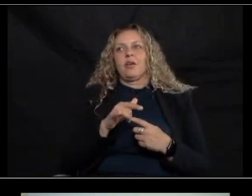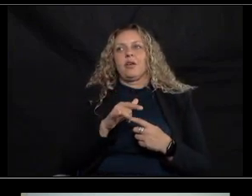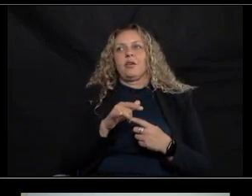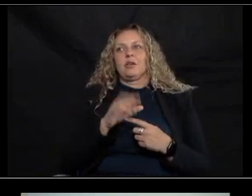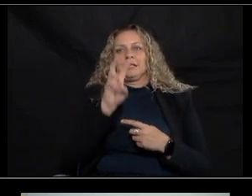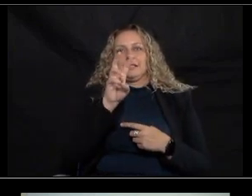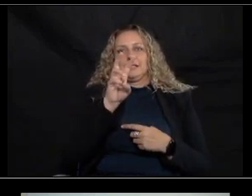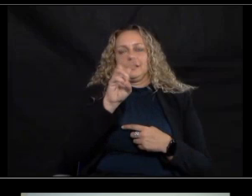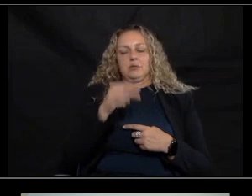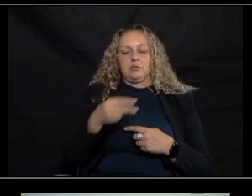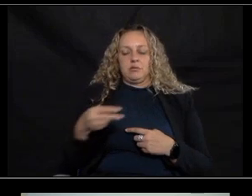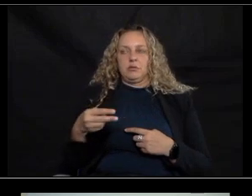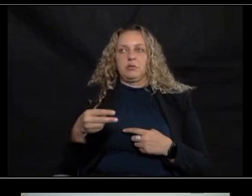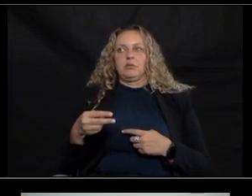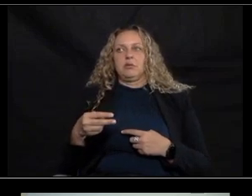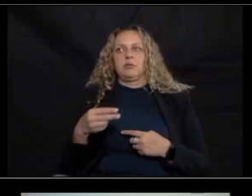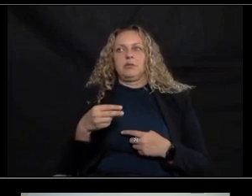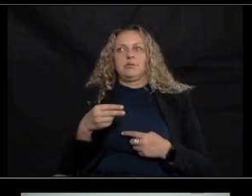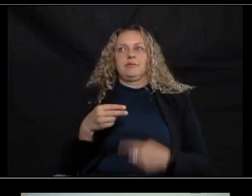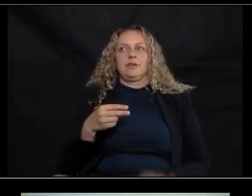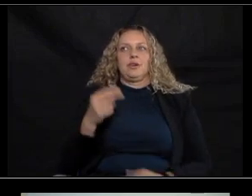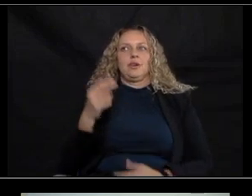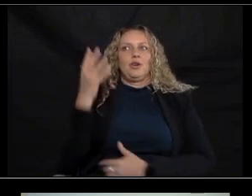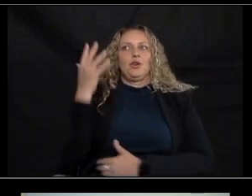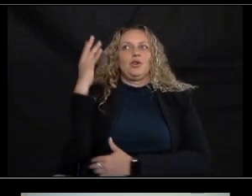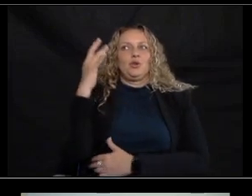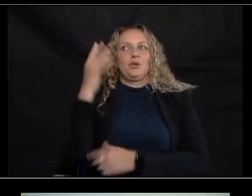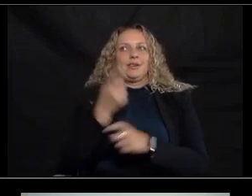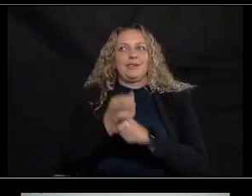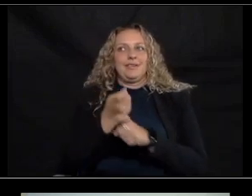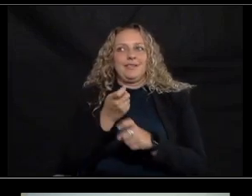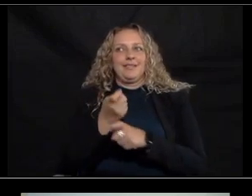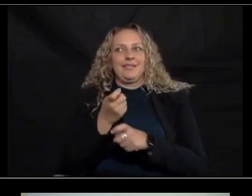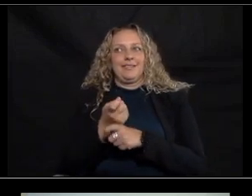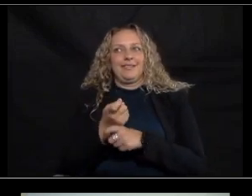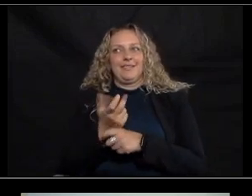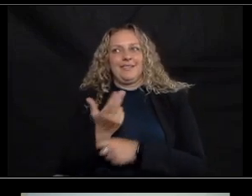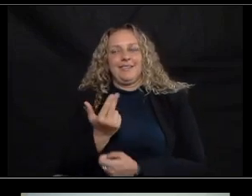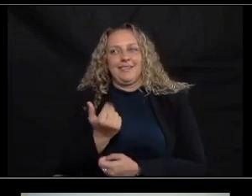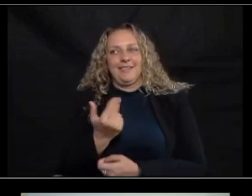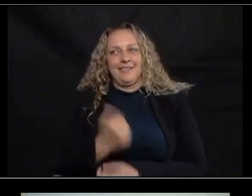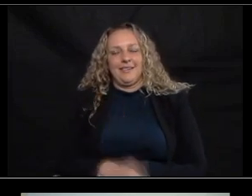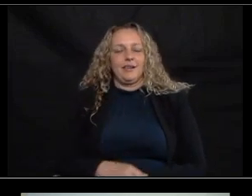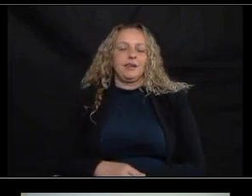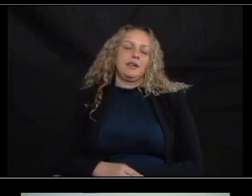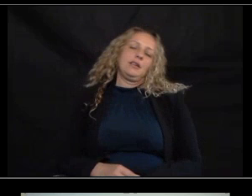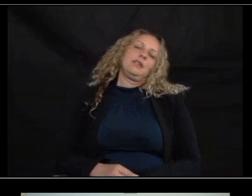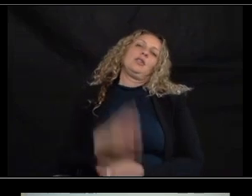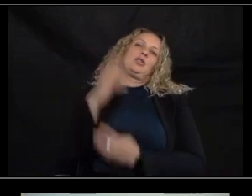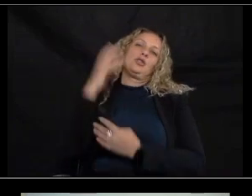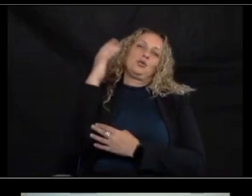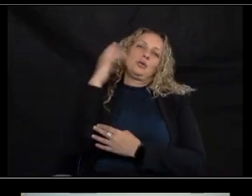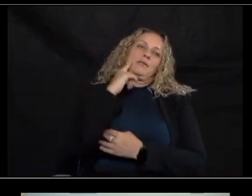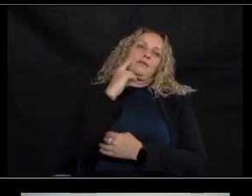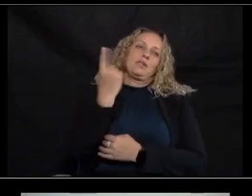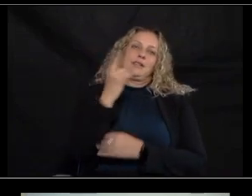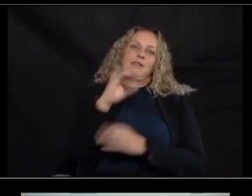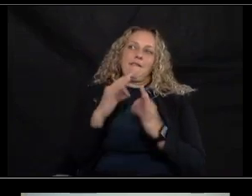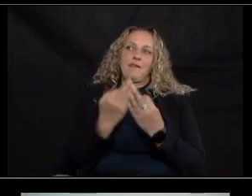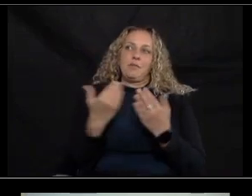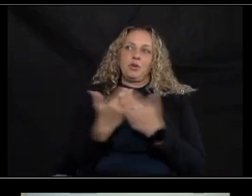realize how many tree puns there are talking about trees. The low-hanging fruit would be requiring trees for single-family residential